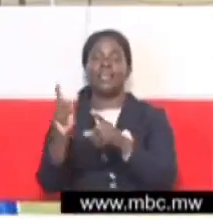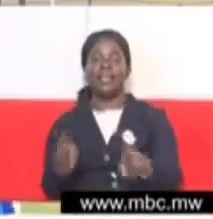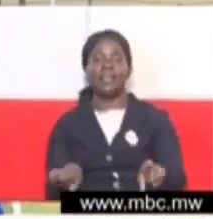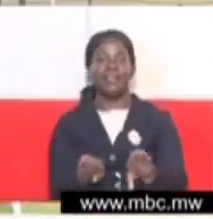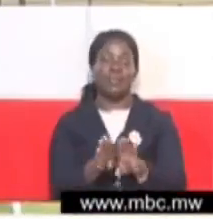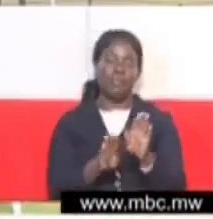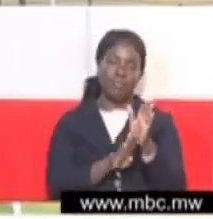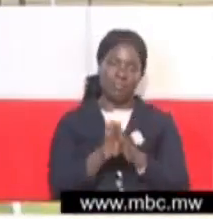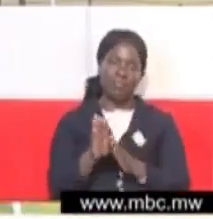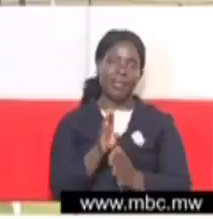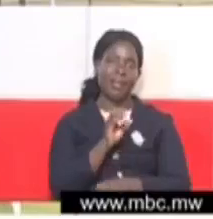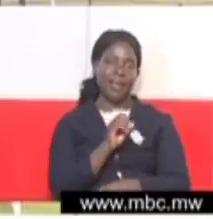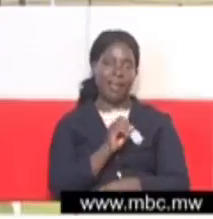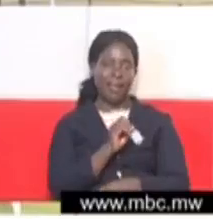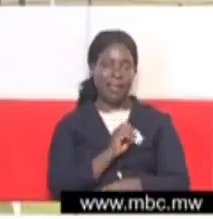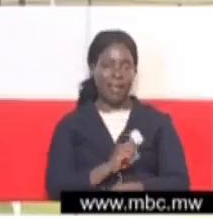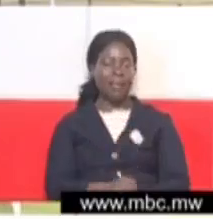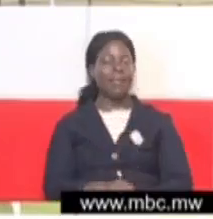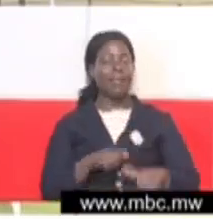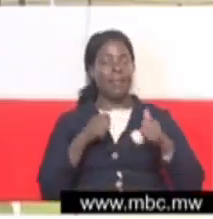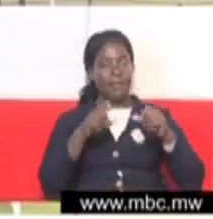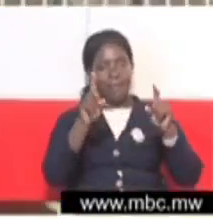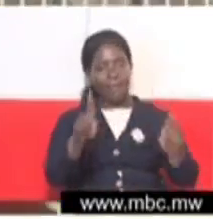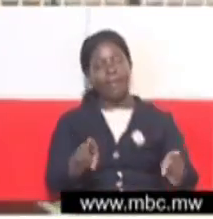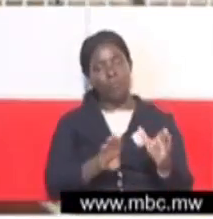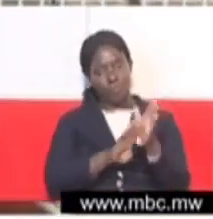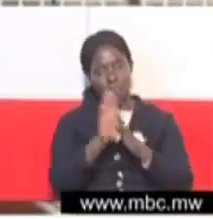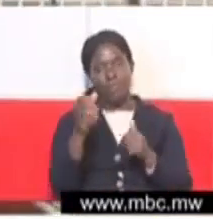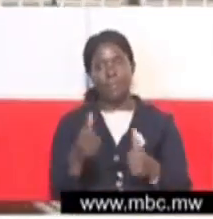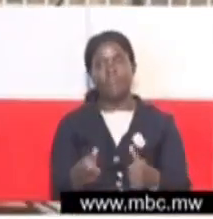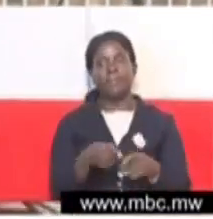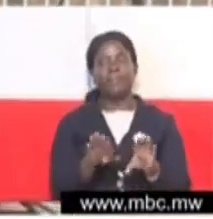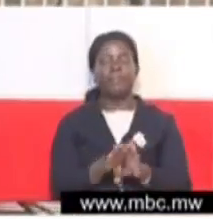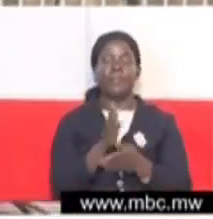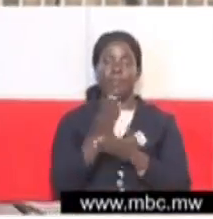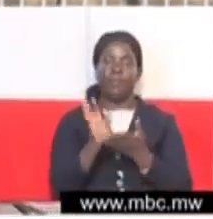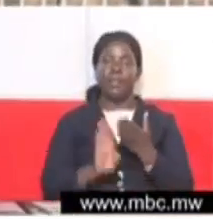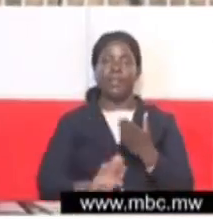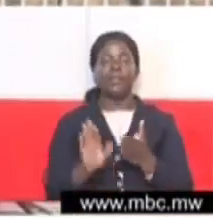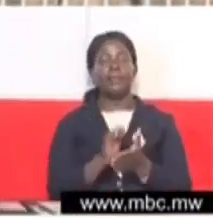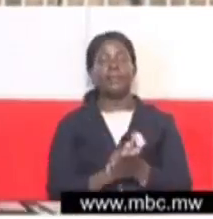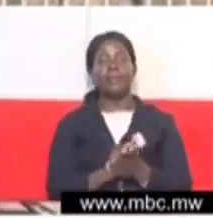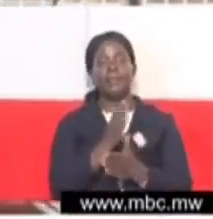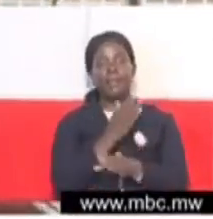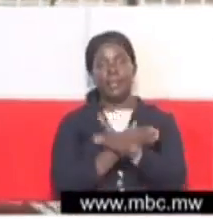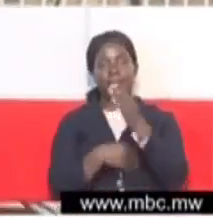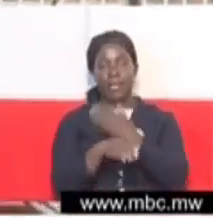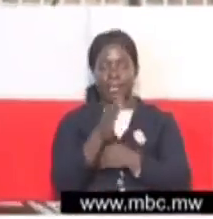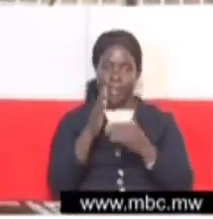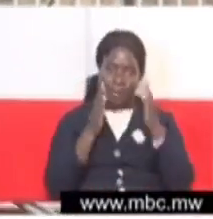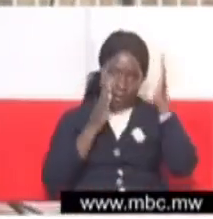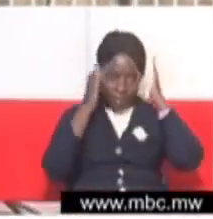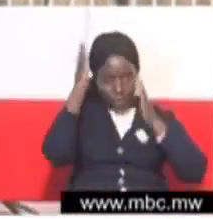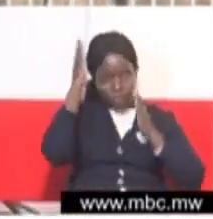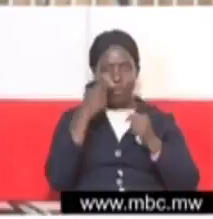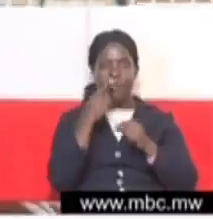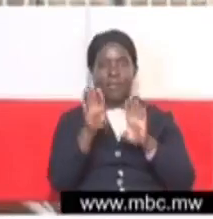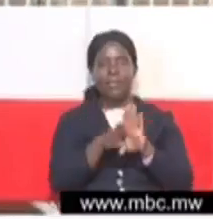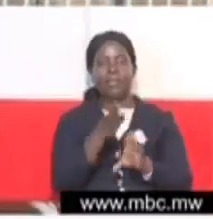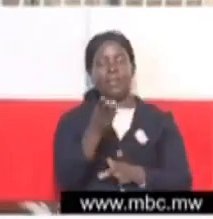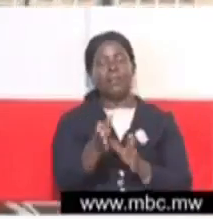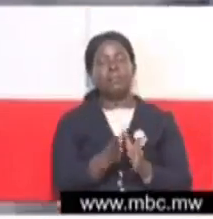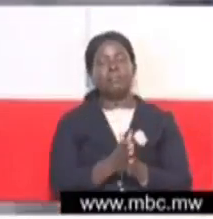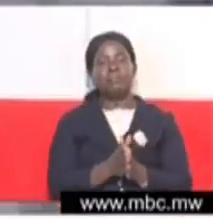the life of the people of Malawi. I think that's the way to go. On his part, the retiring bishop, Right Reverend Kaulanda, says the